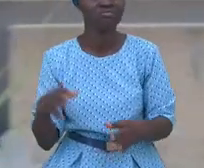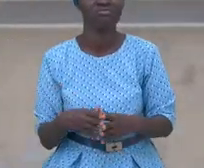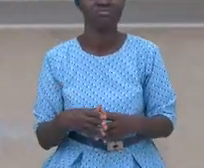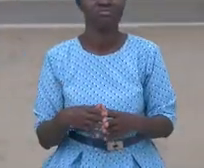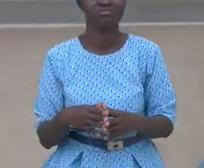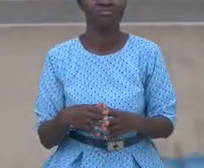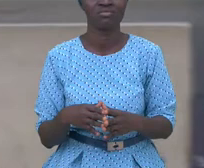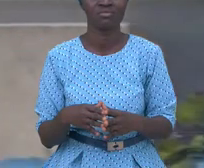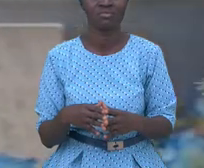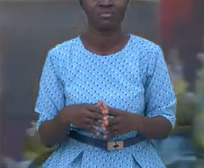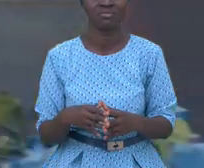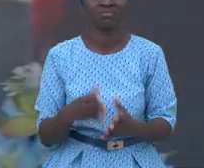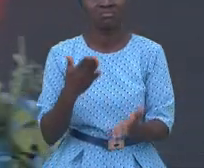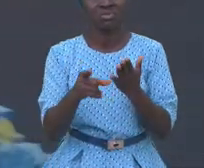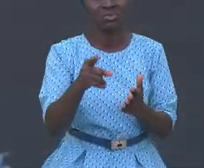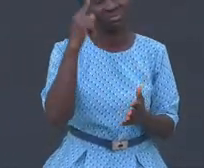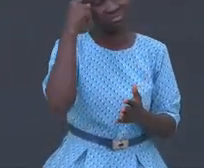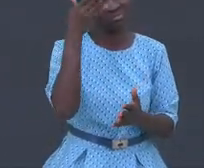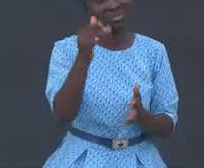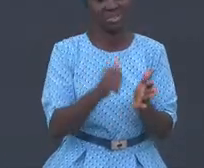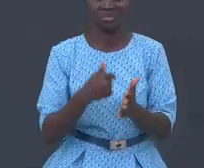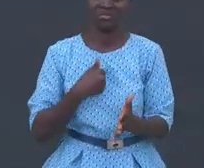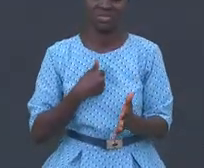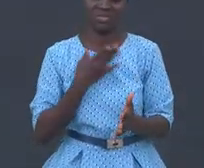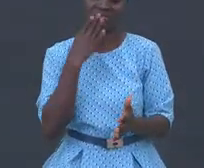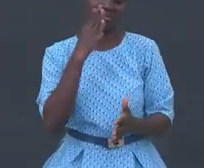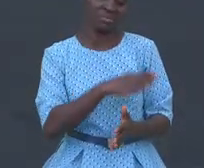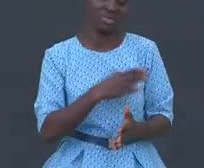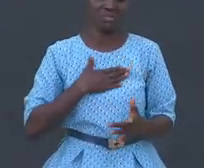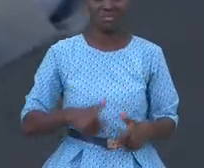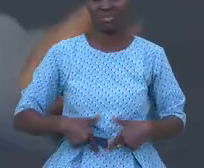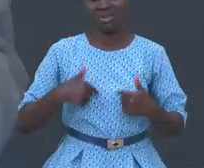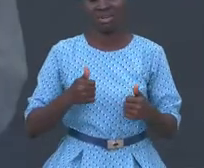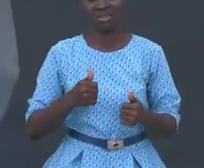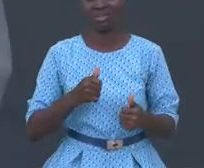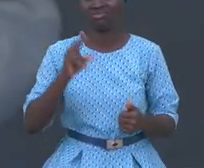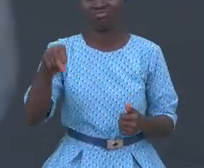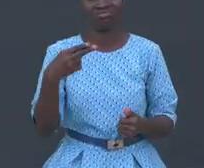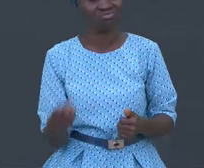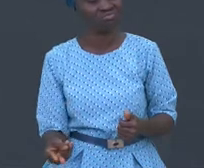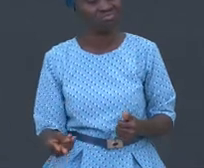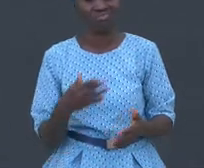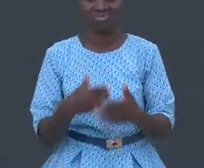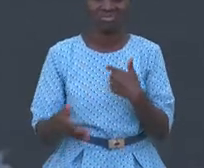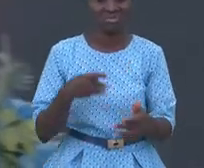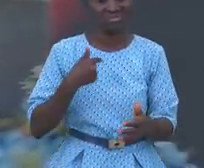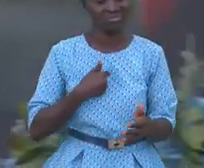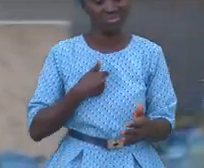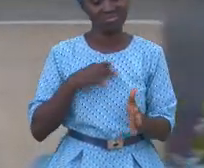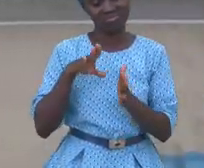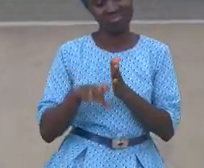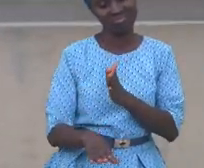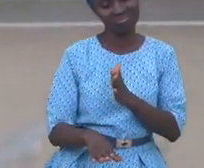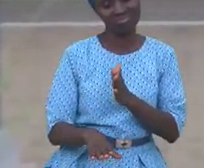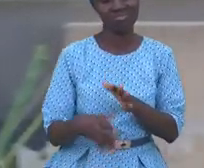use. I'm no good. I'm bad. I'm whatever. I'm low.